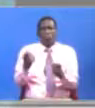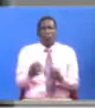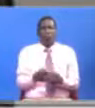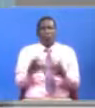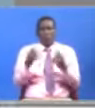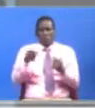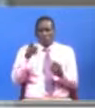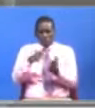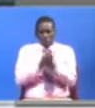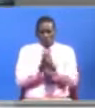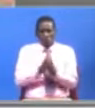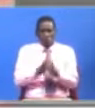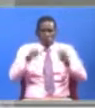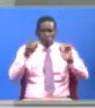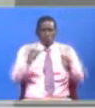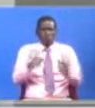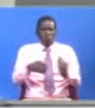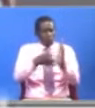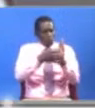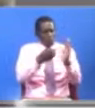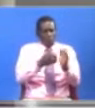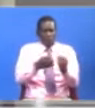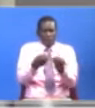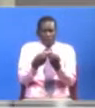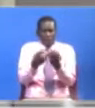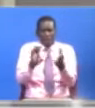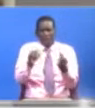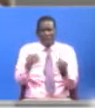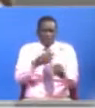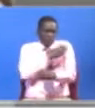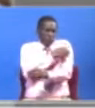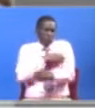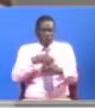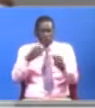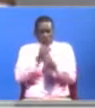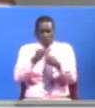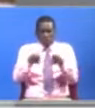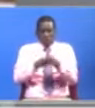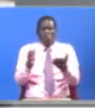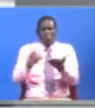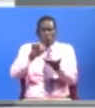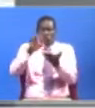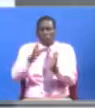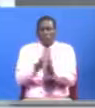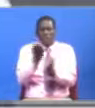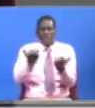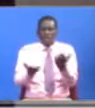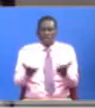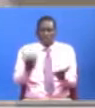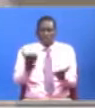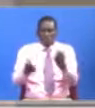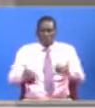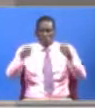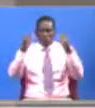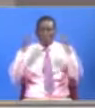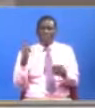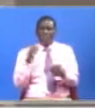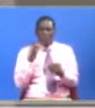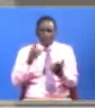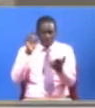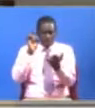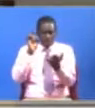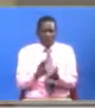This story is likely replicated in several facilities where doctors and clinical officers threatened with